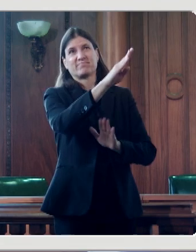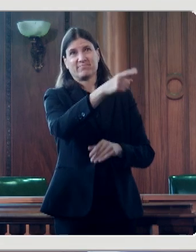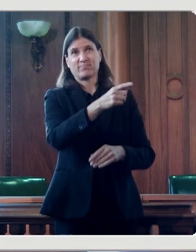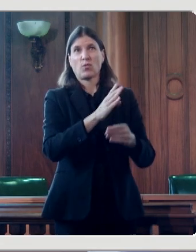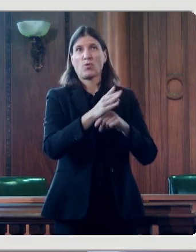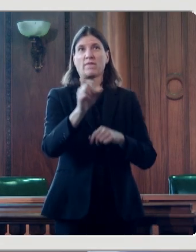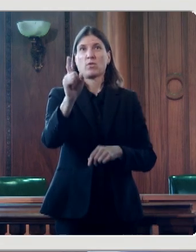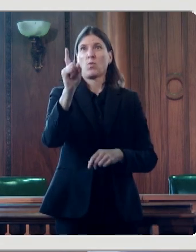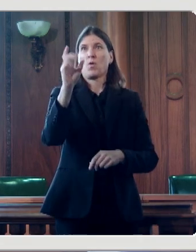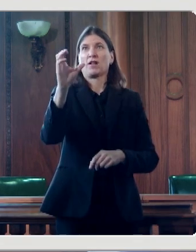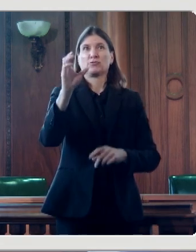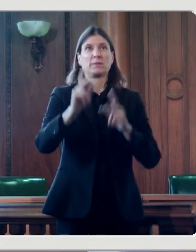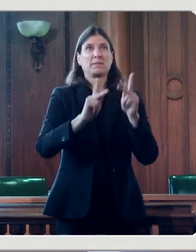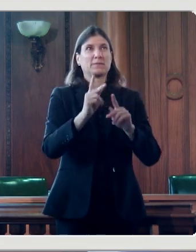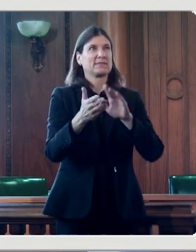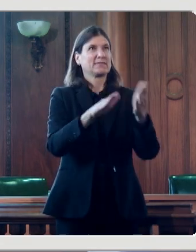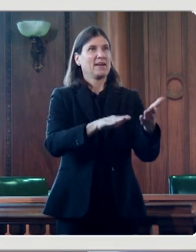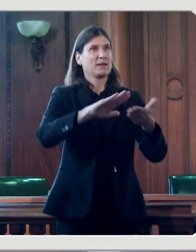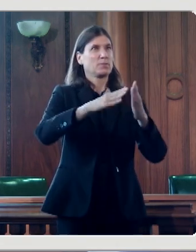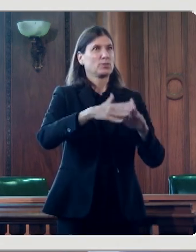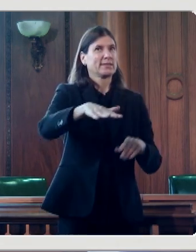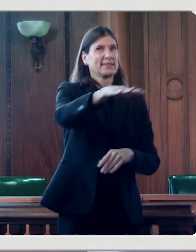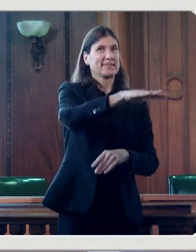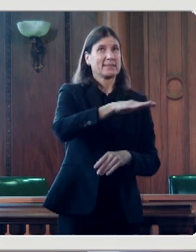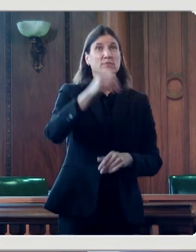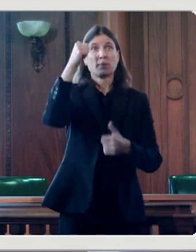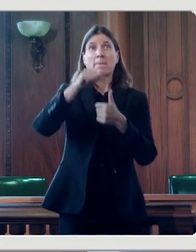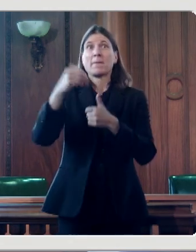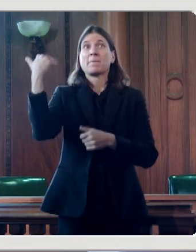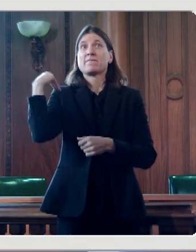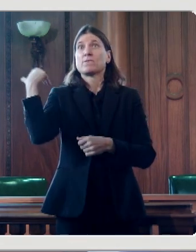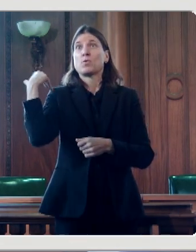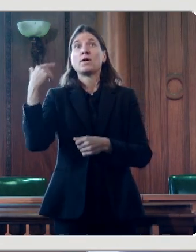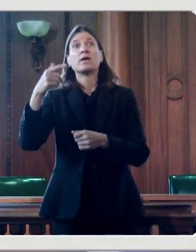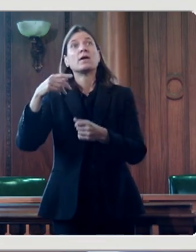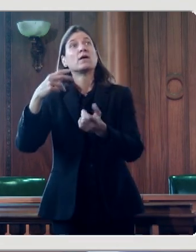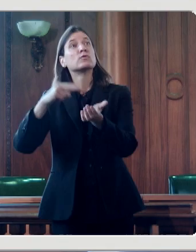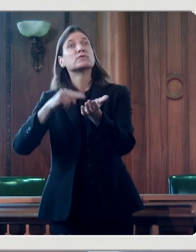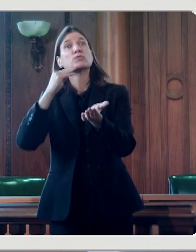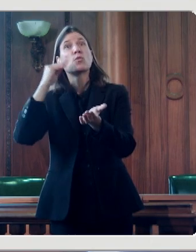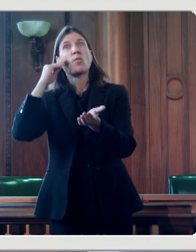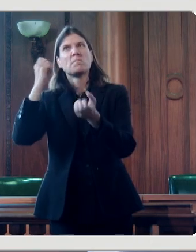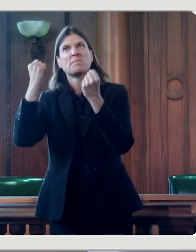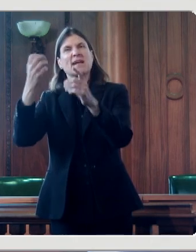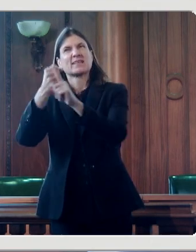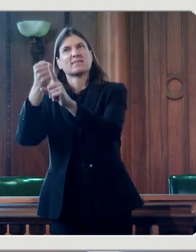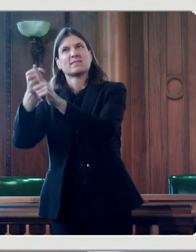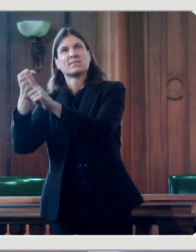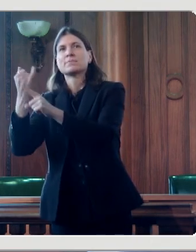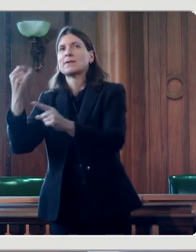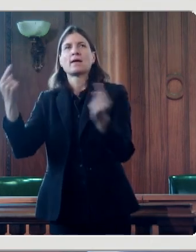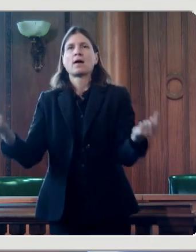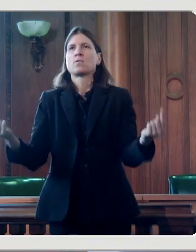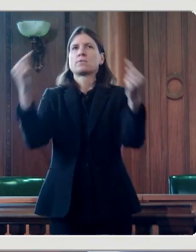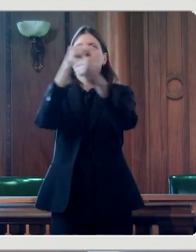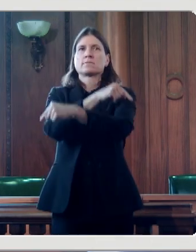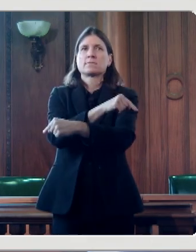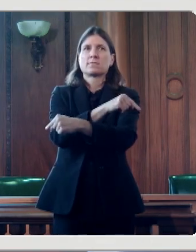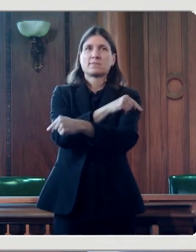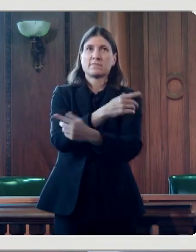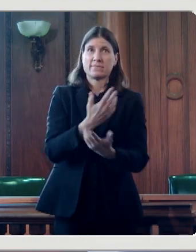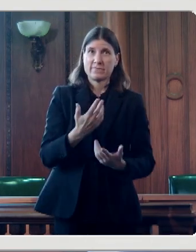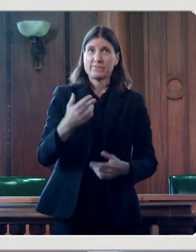That's 63.7%, and long-term care facilities